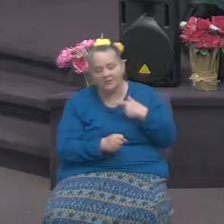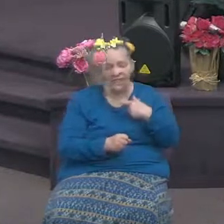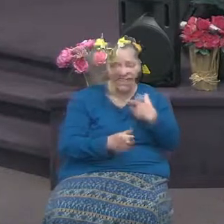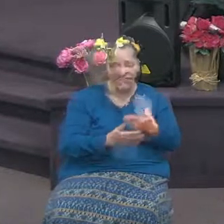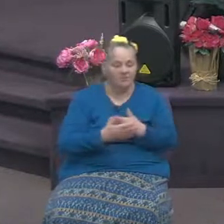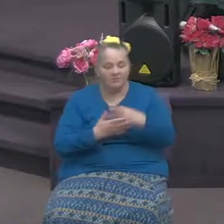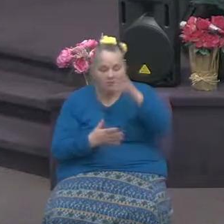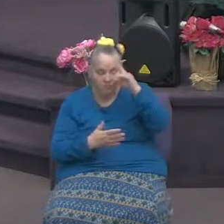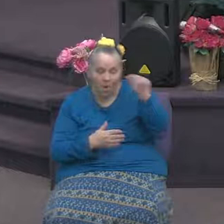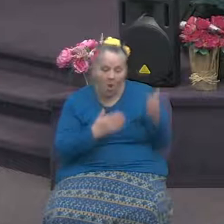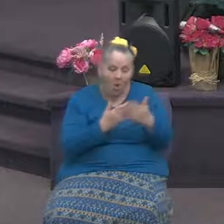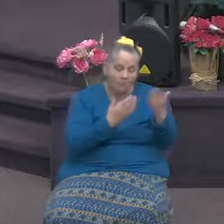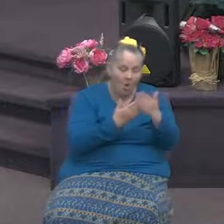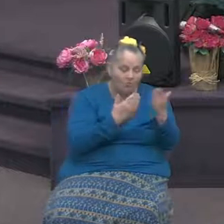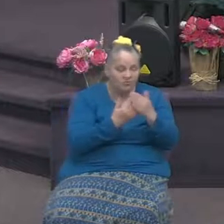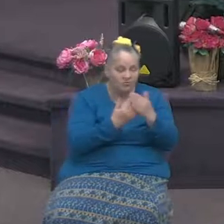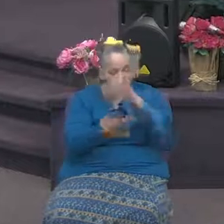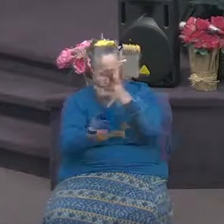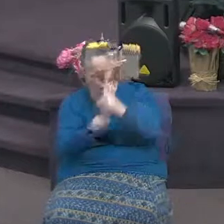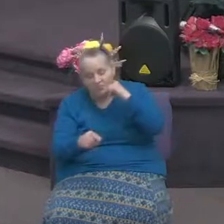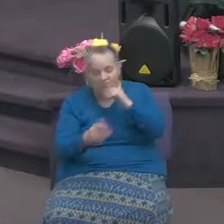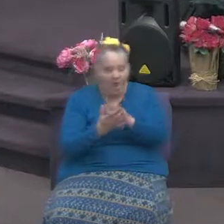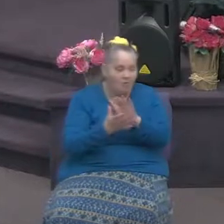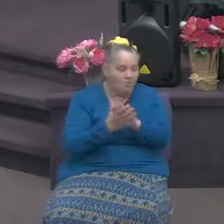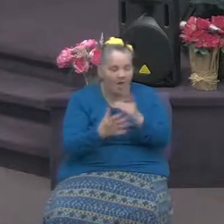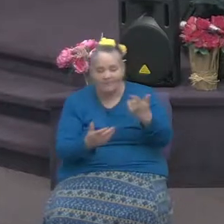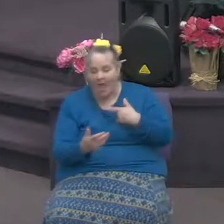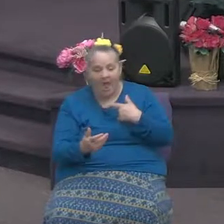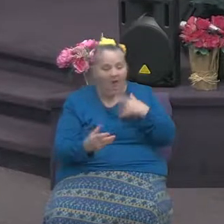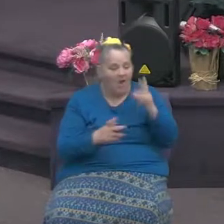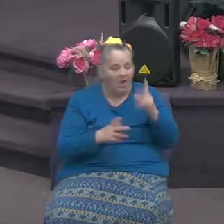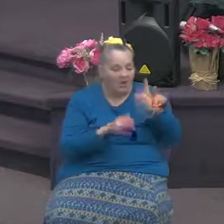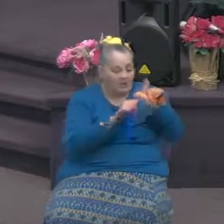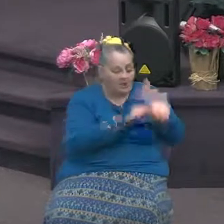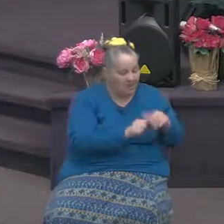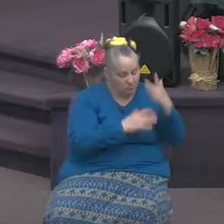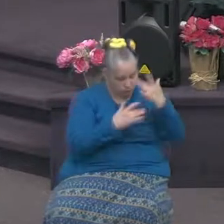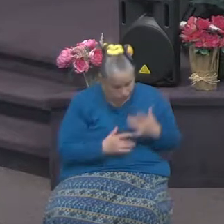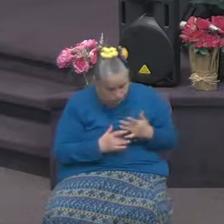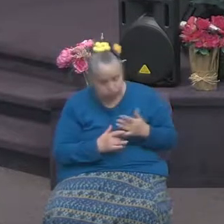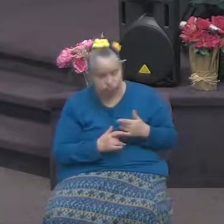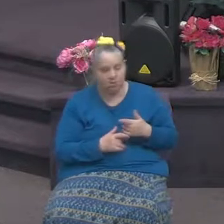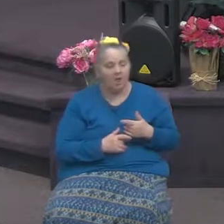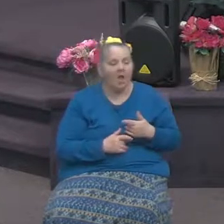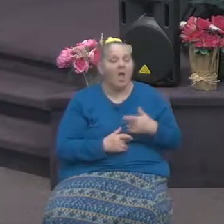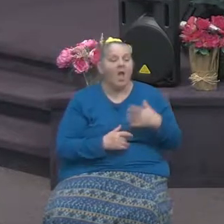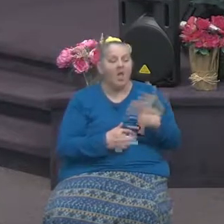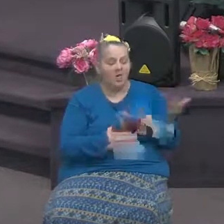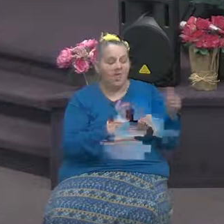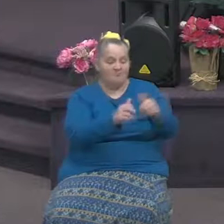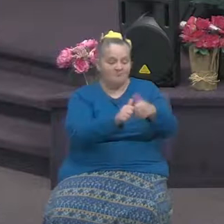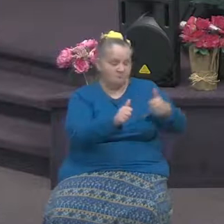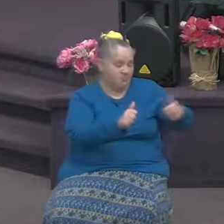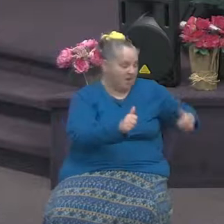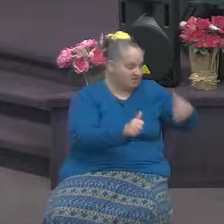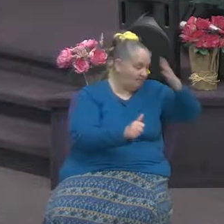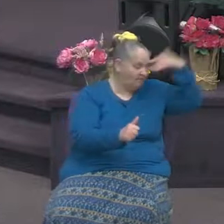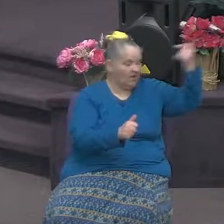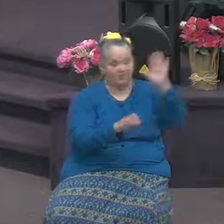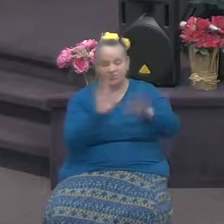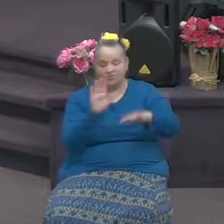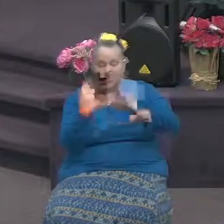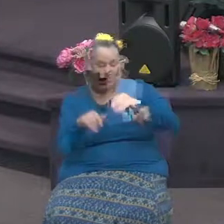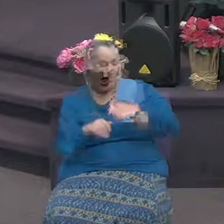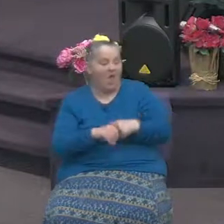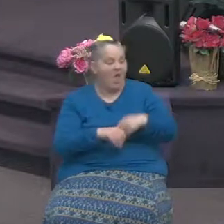my baby boy, my brother, my wife. I could have stayed in depression. I could have went back and said, forget this